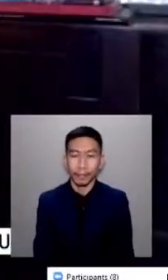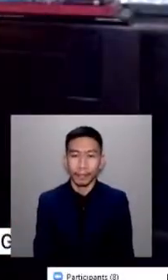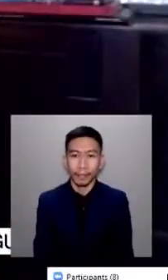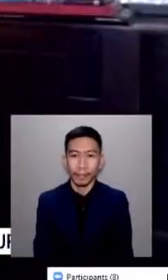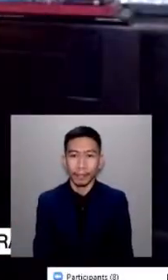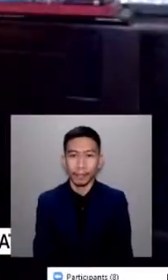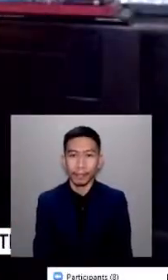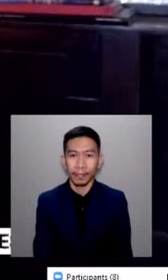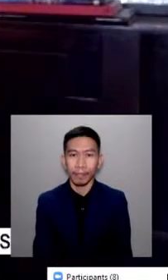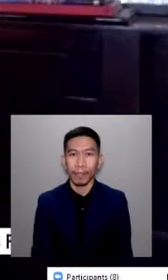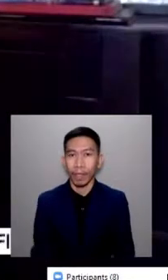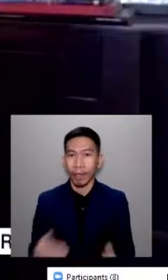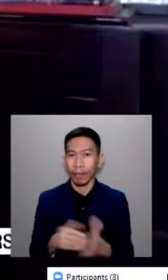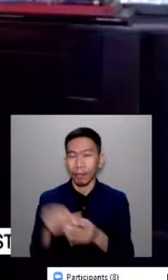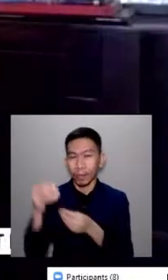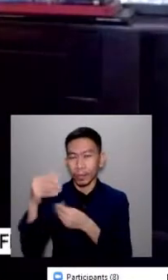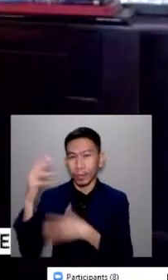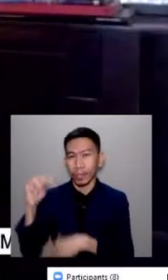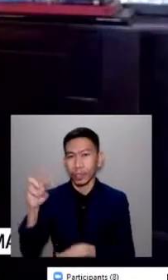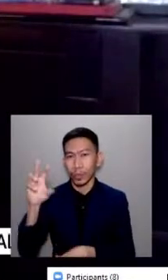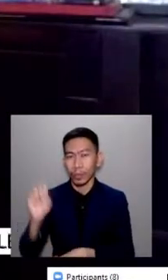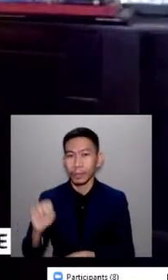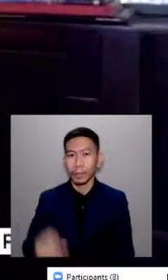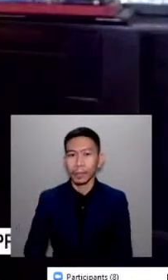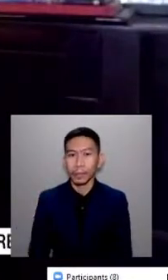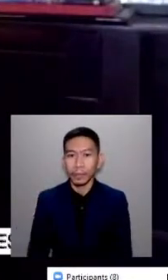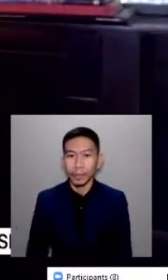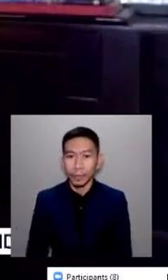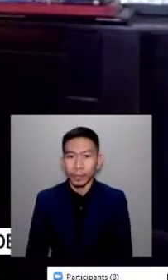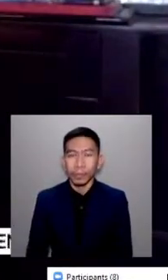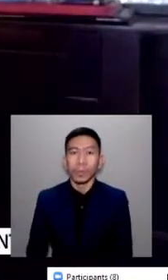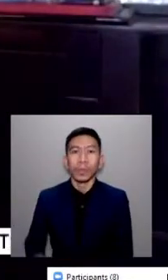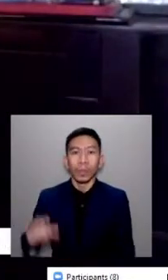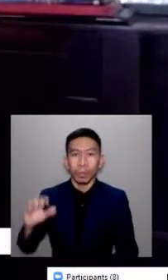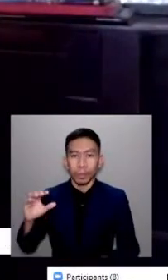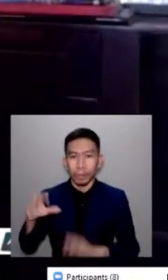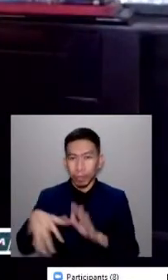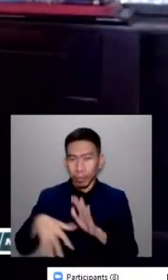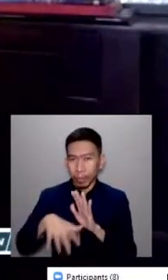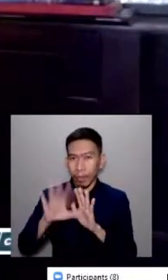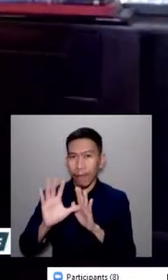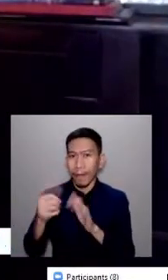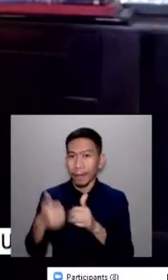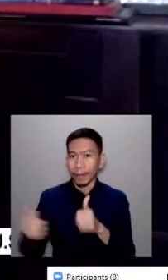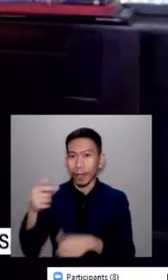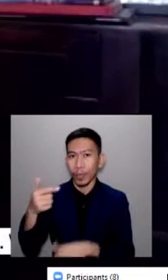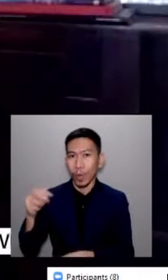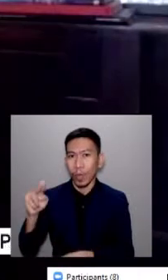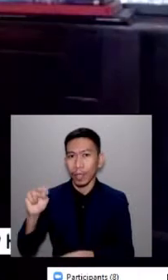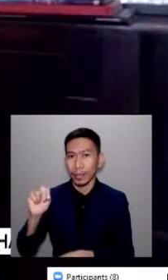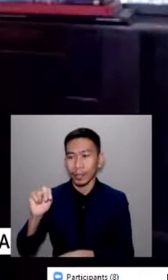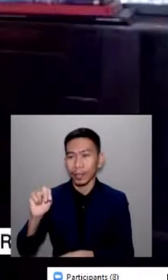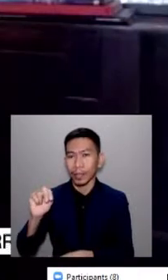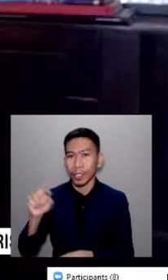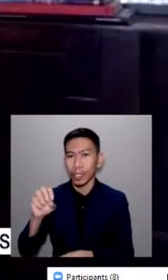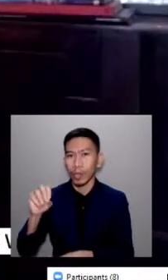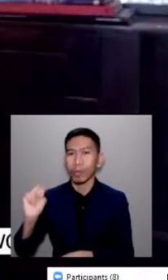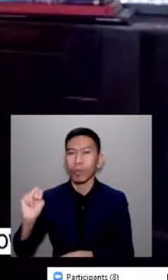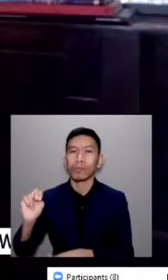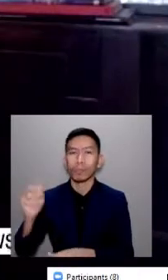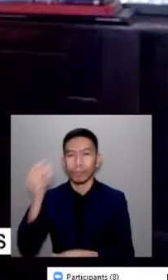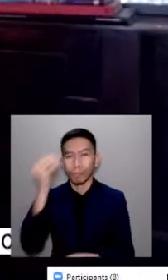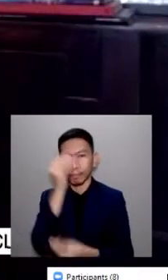Let's take another look at our headlines this hour. Outgoing election commissioner Rowena Guanzon reveals she voted